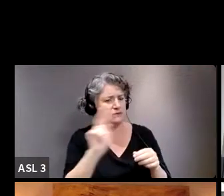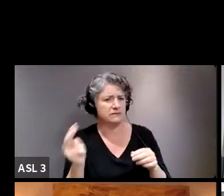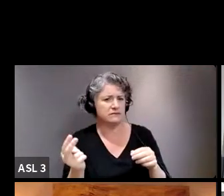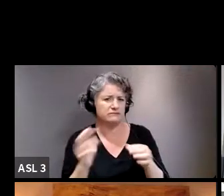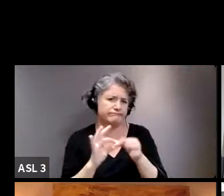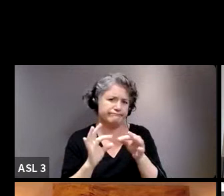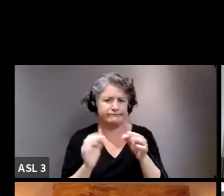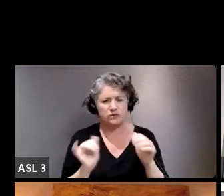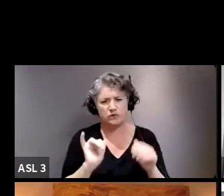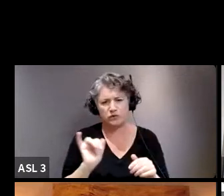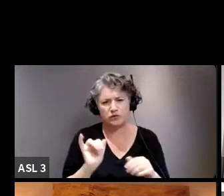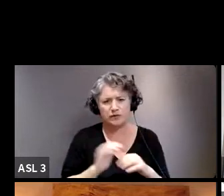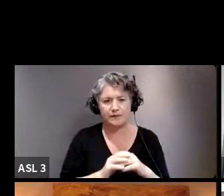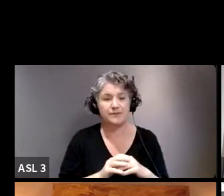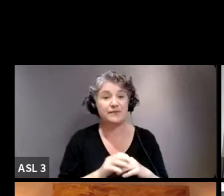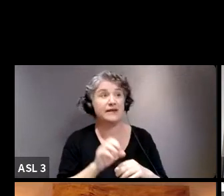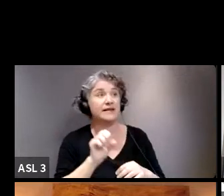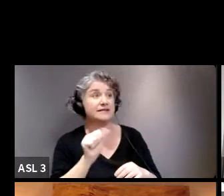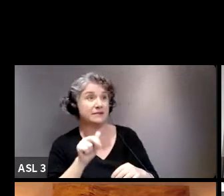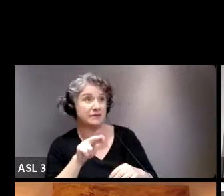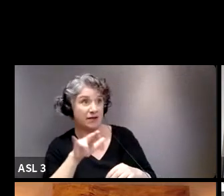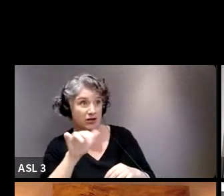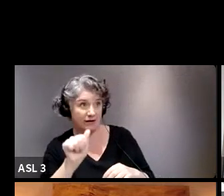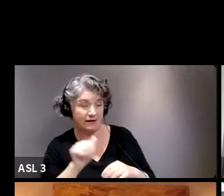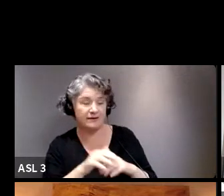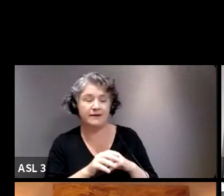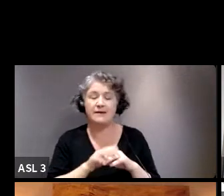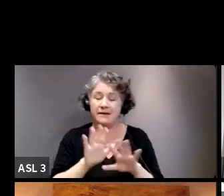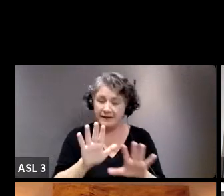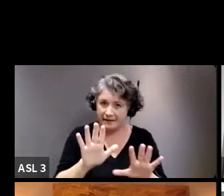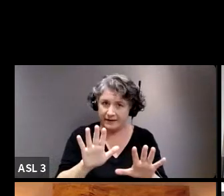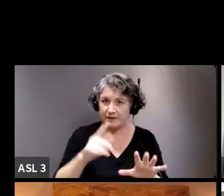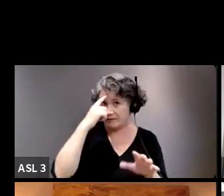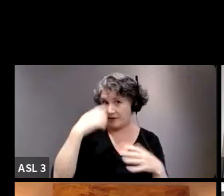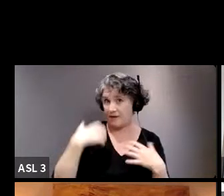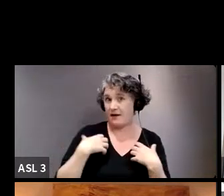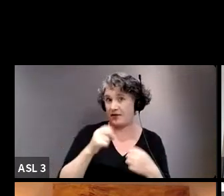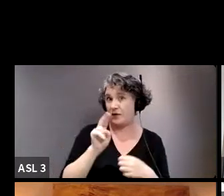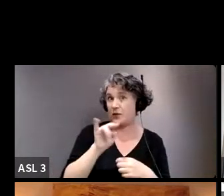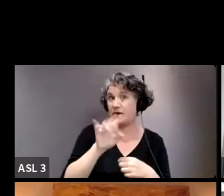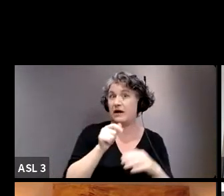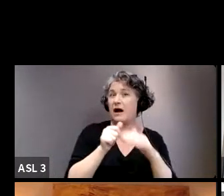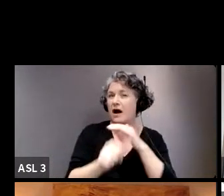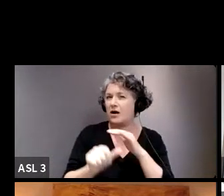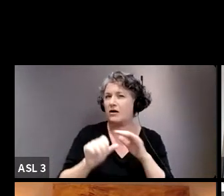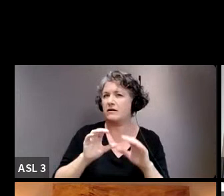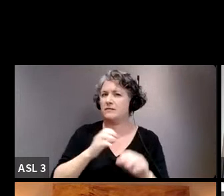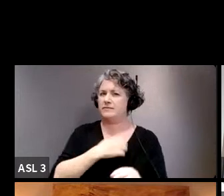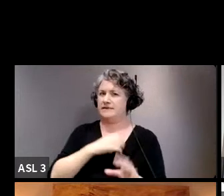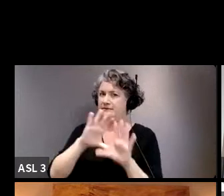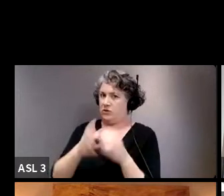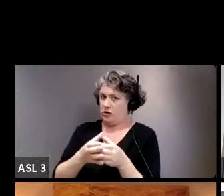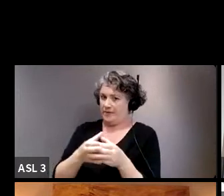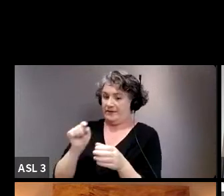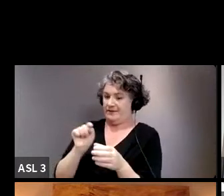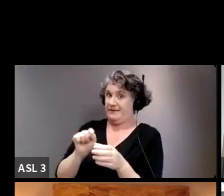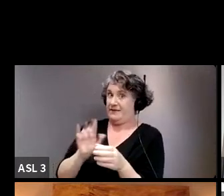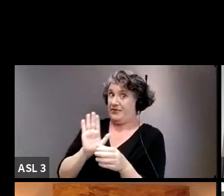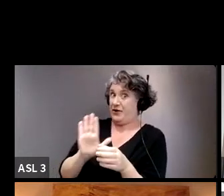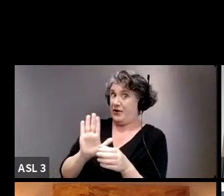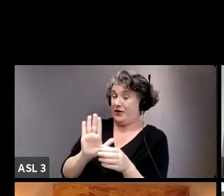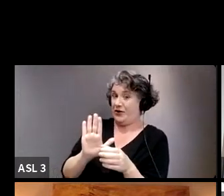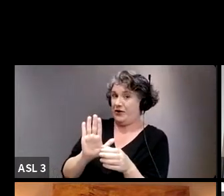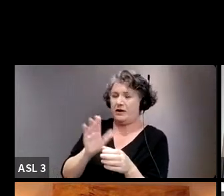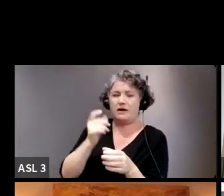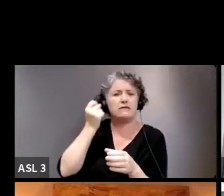thank you for your question um so i believe you're talking about the mental health unit that's part of the police department but again um i think